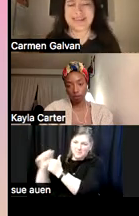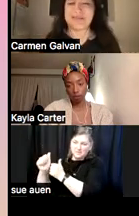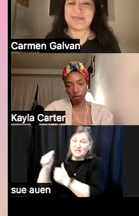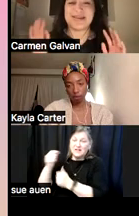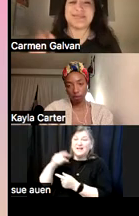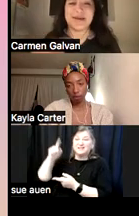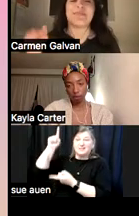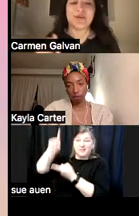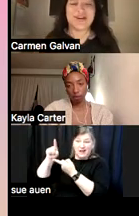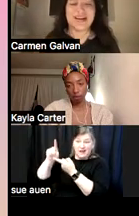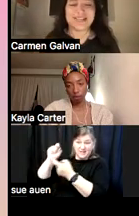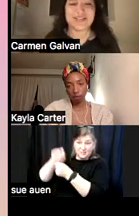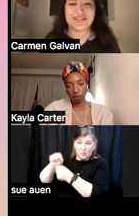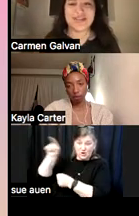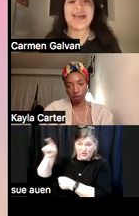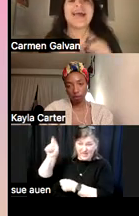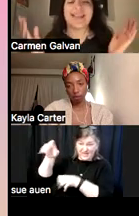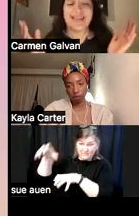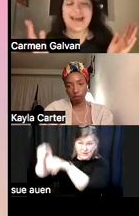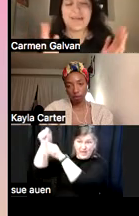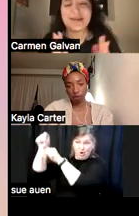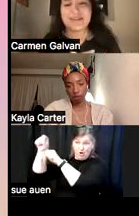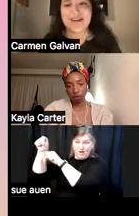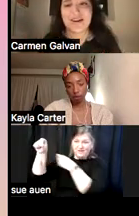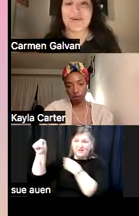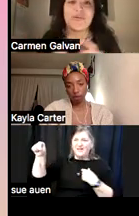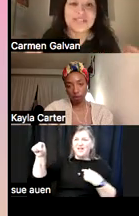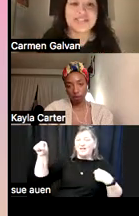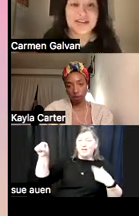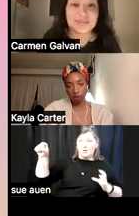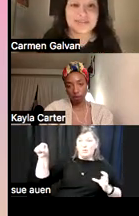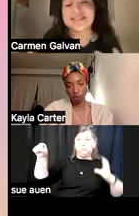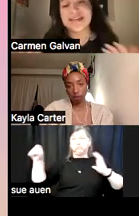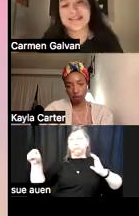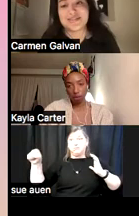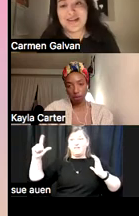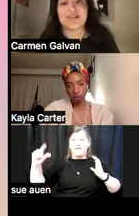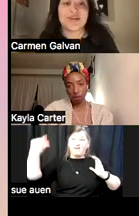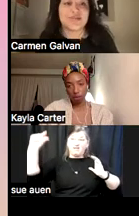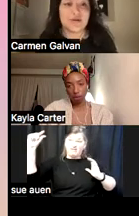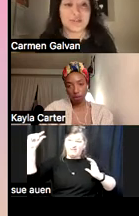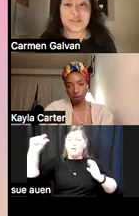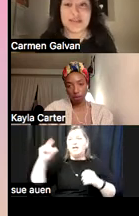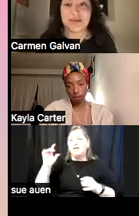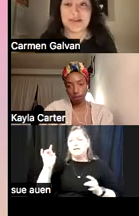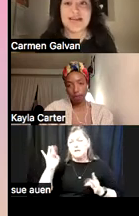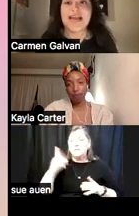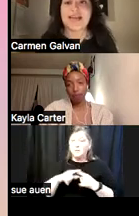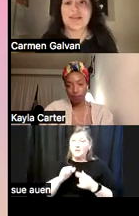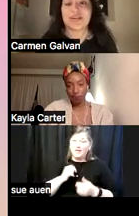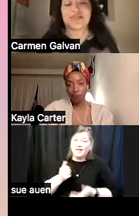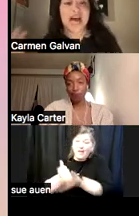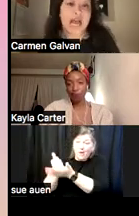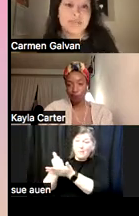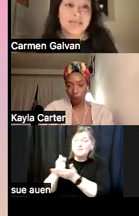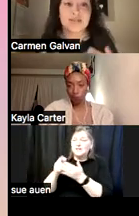work the employer has to do, the happier they are, which is terrible because that's a lot of emotional labor and